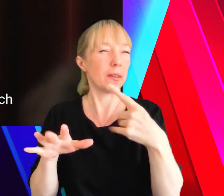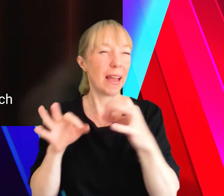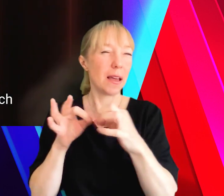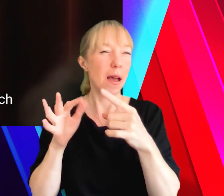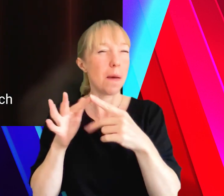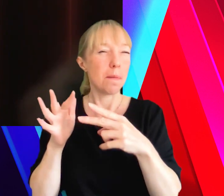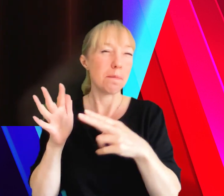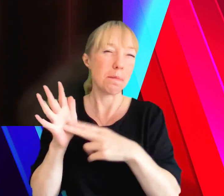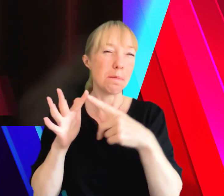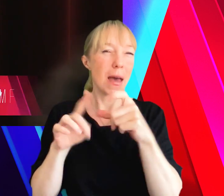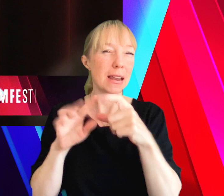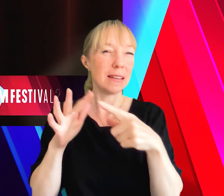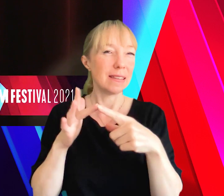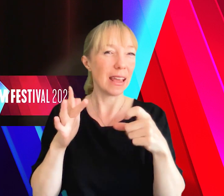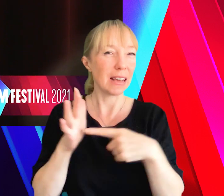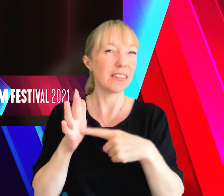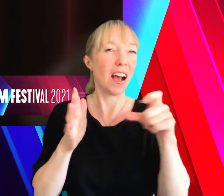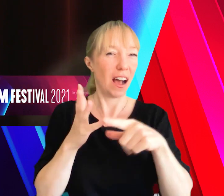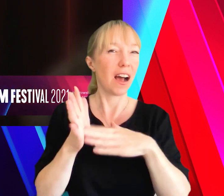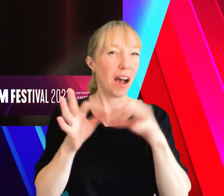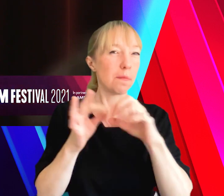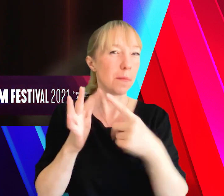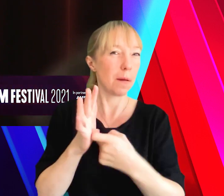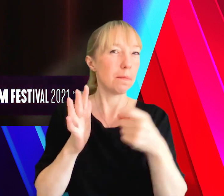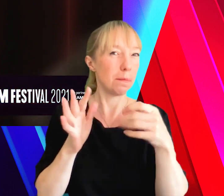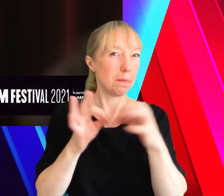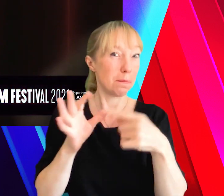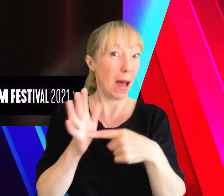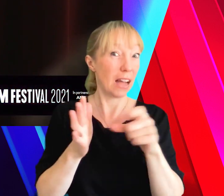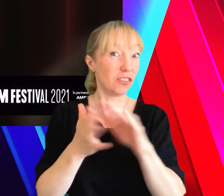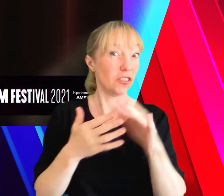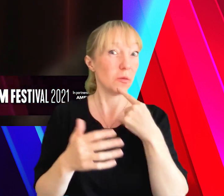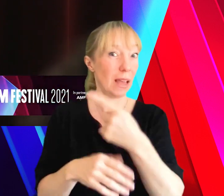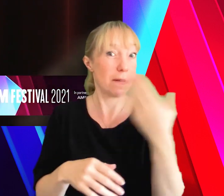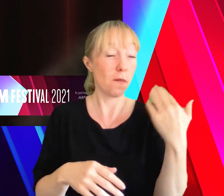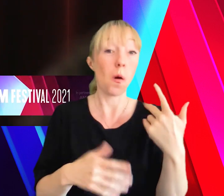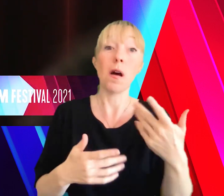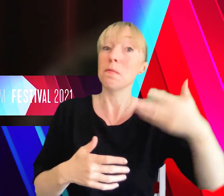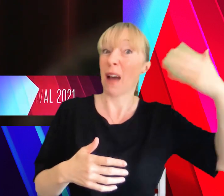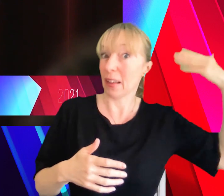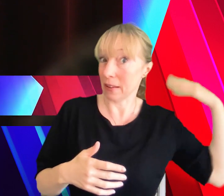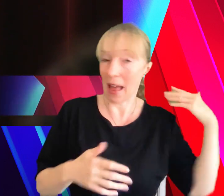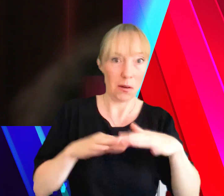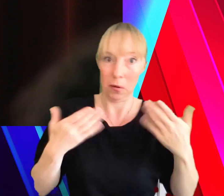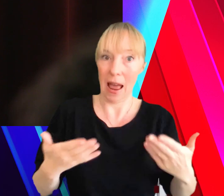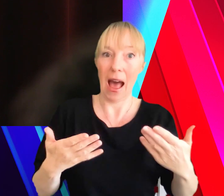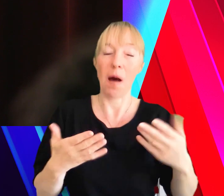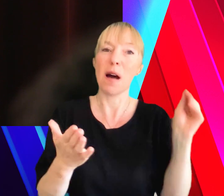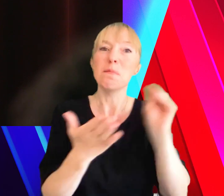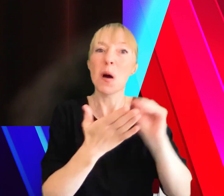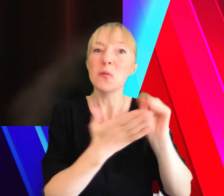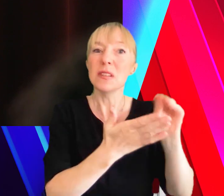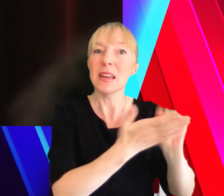about, back in the day, not now, when I was about 13, and I was just posting pictures of